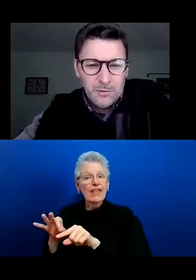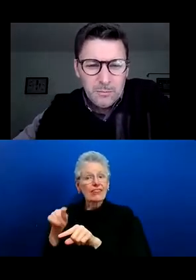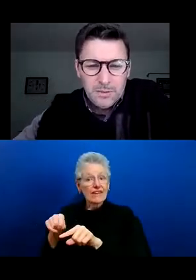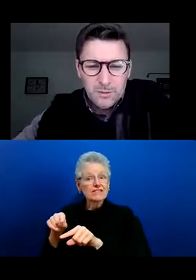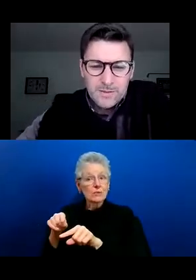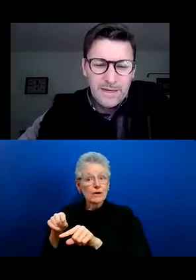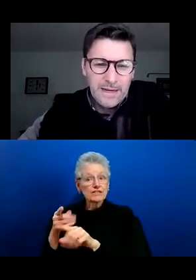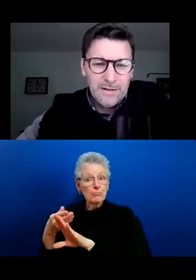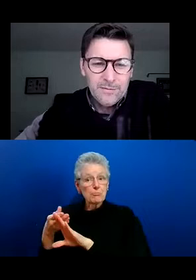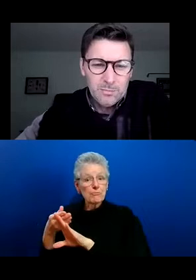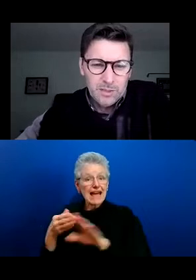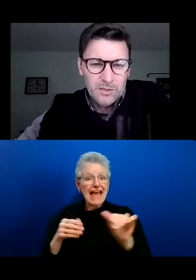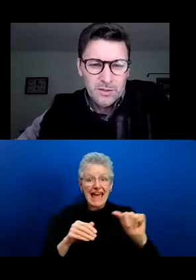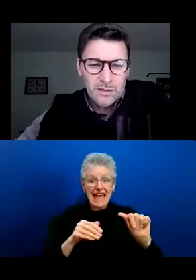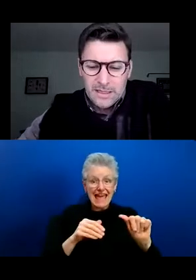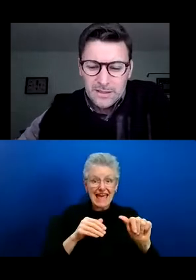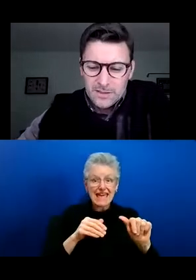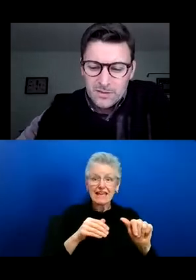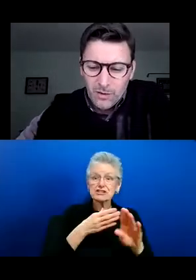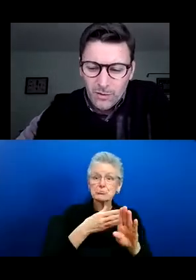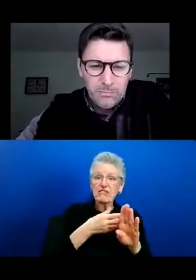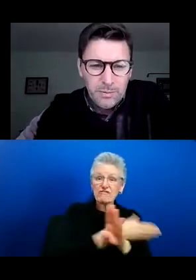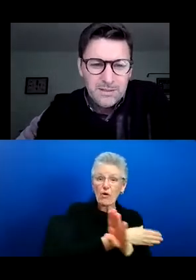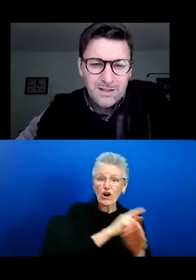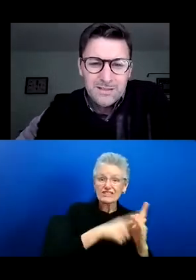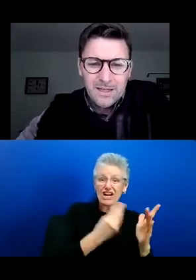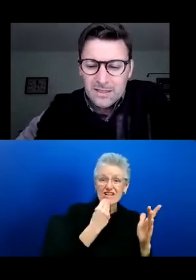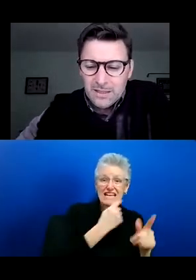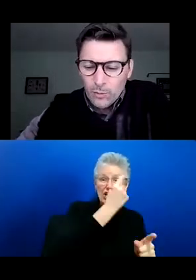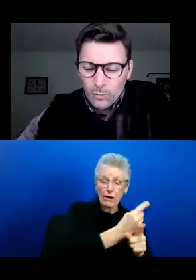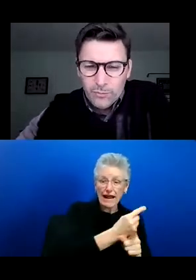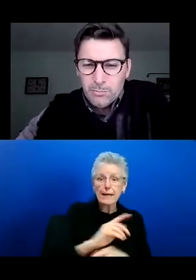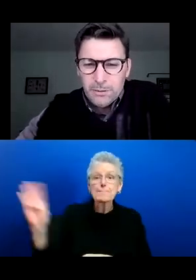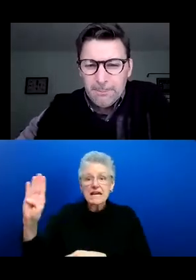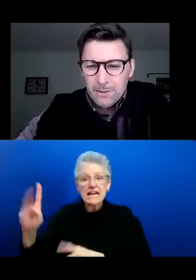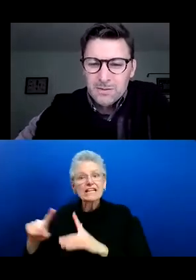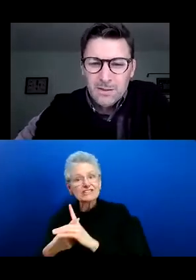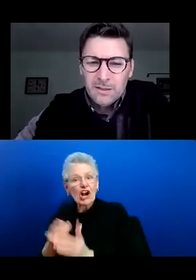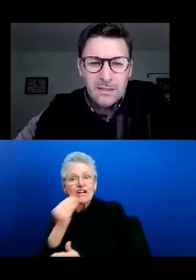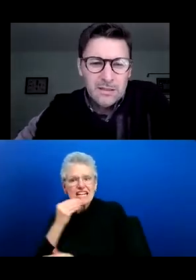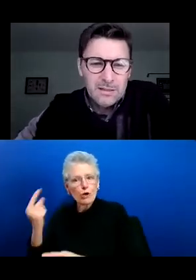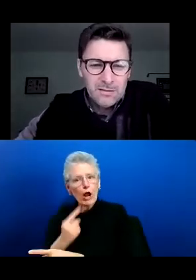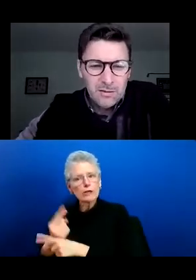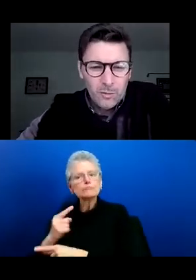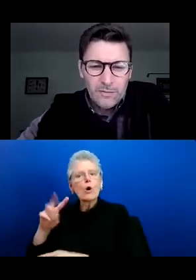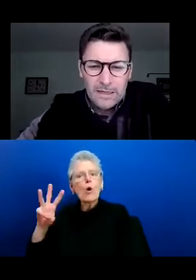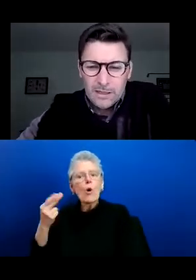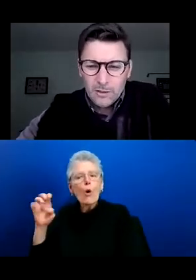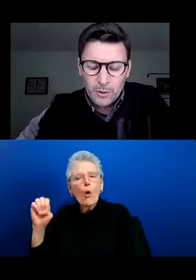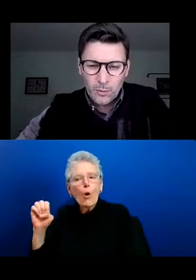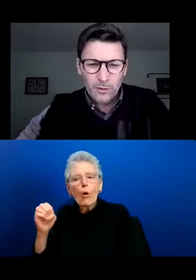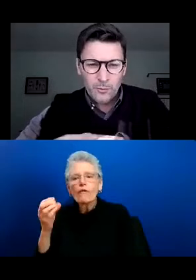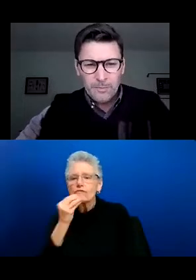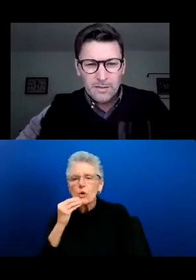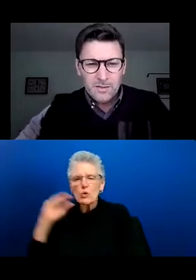and panel B was the after picture. And this is all based on diet, a whole food plant-based diet that's low in fat and